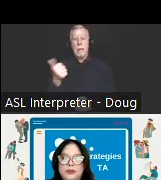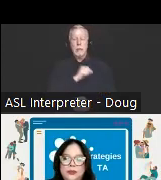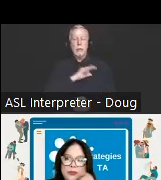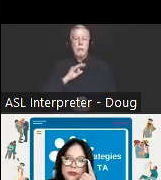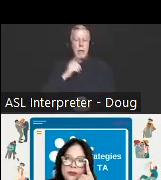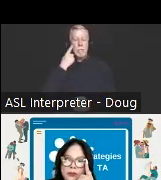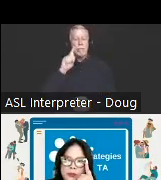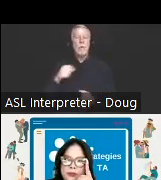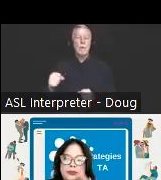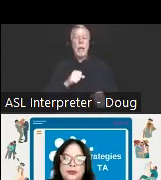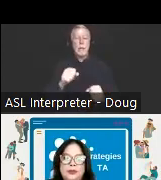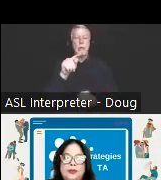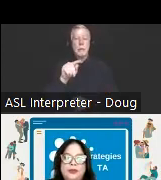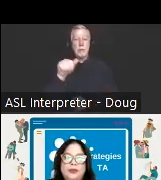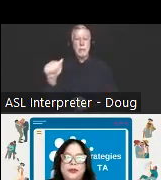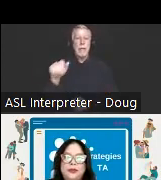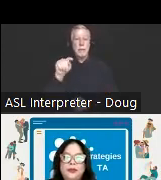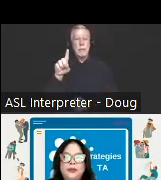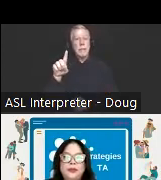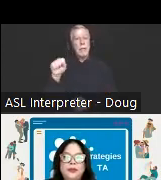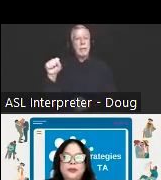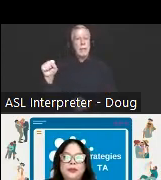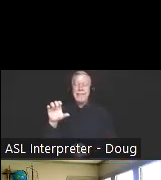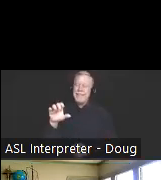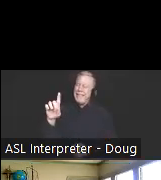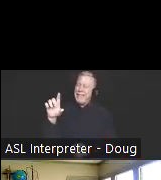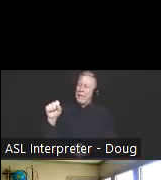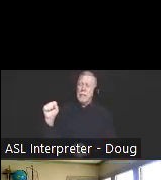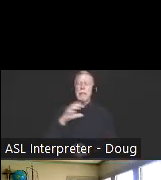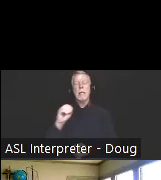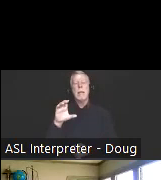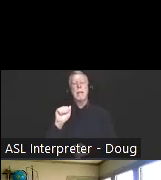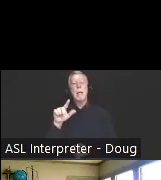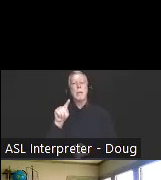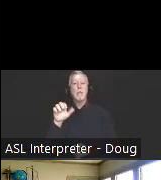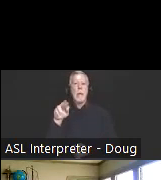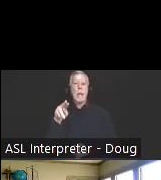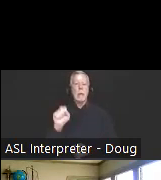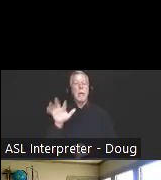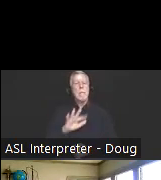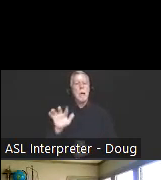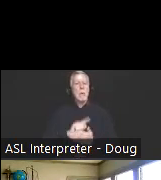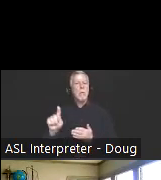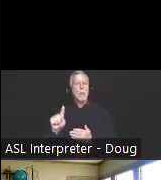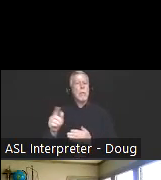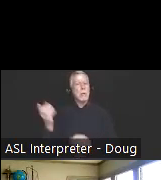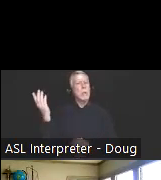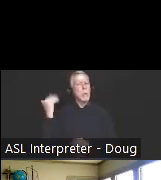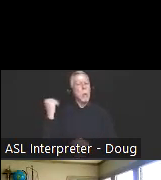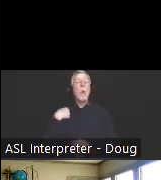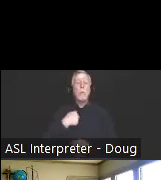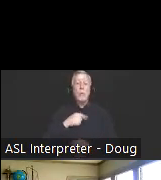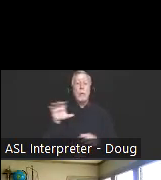TA, CDSS, and Caltrans. We were able a week or so ago to kind of do a